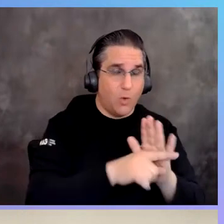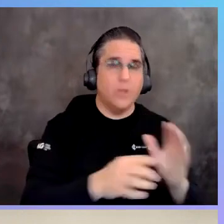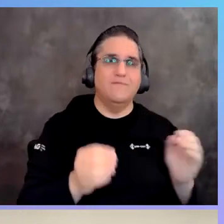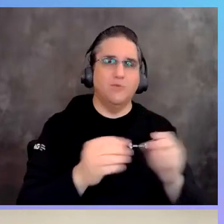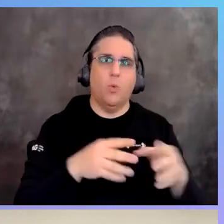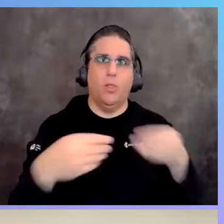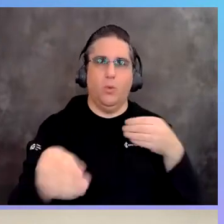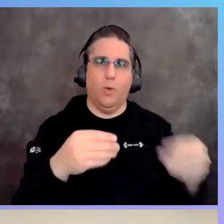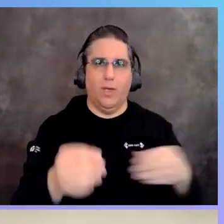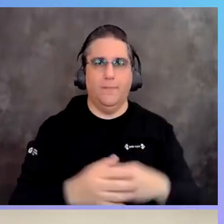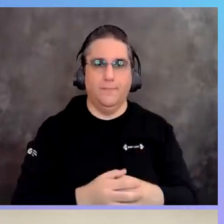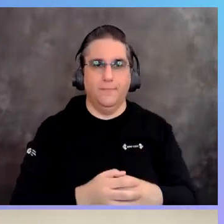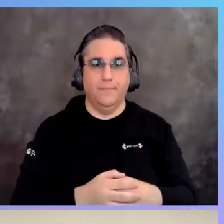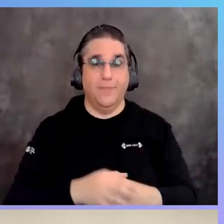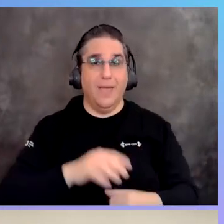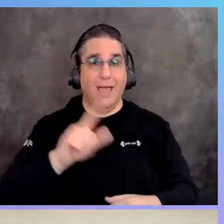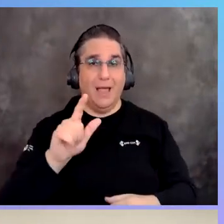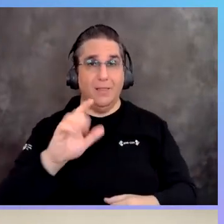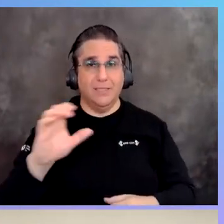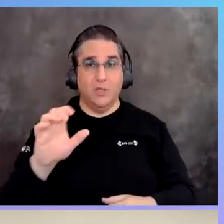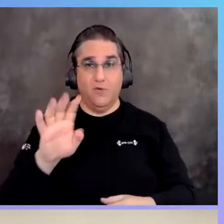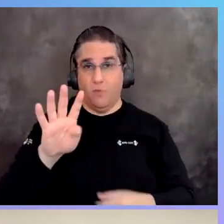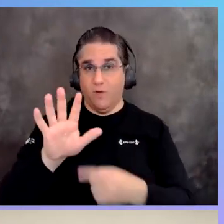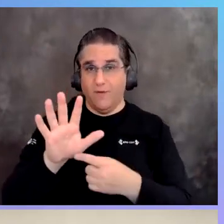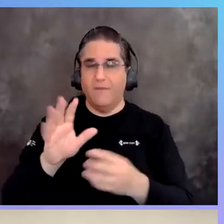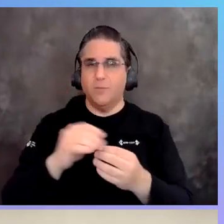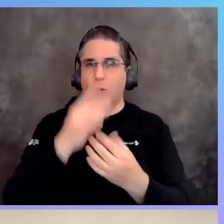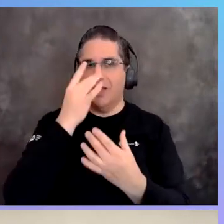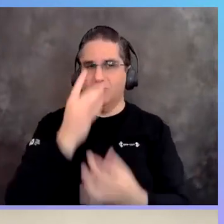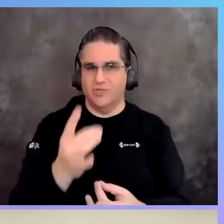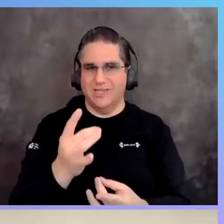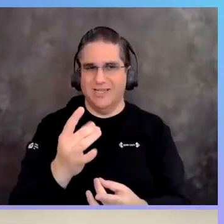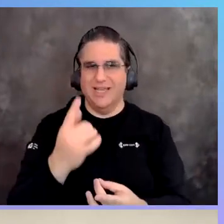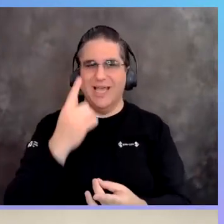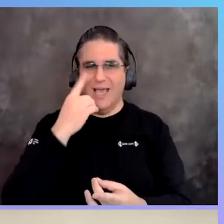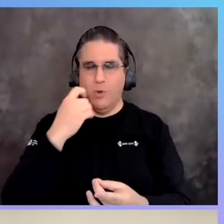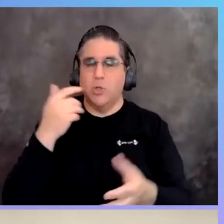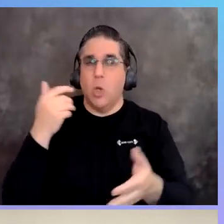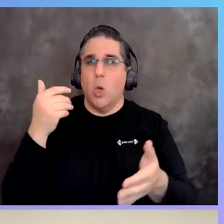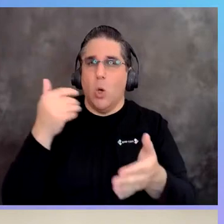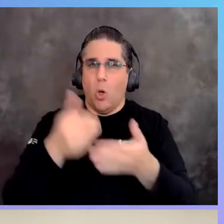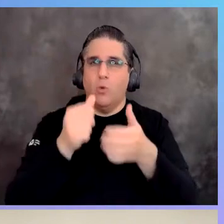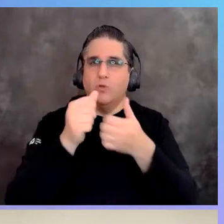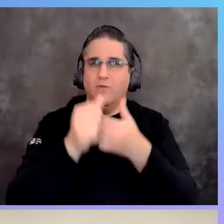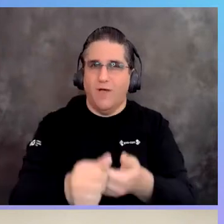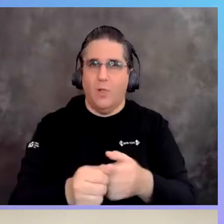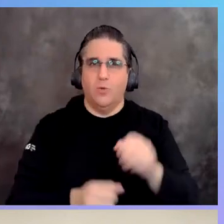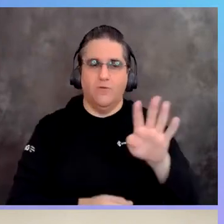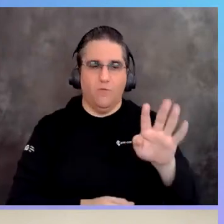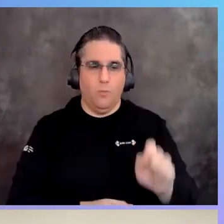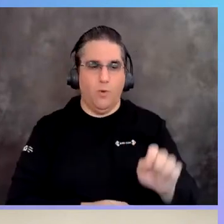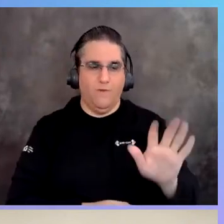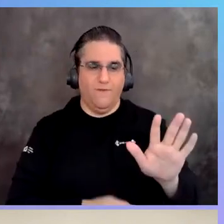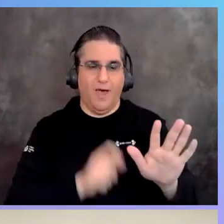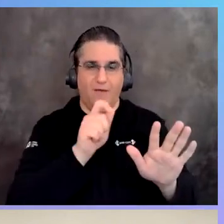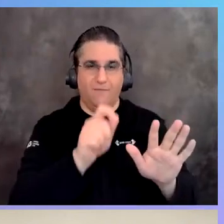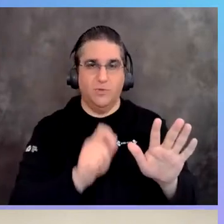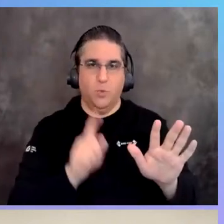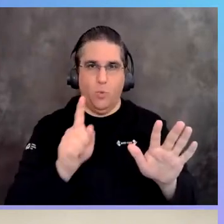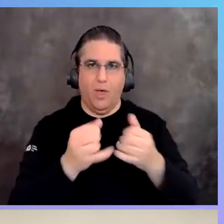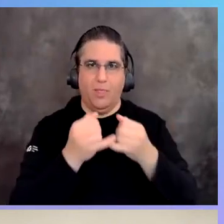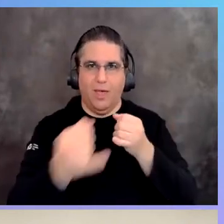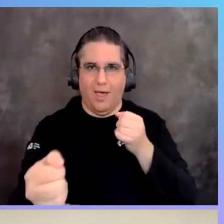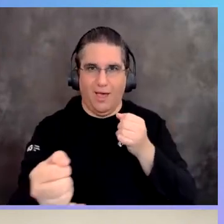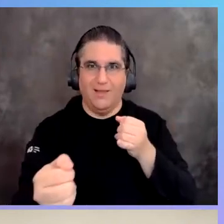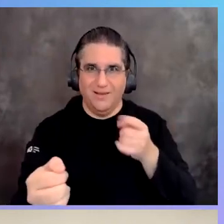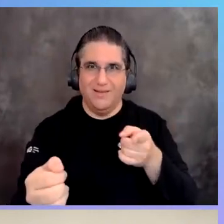LC45 is probably going to be one of the more interesting ones because it teeters on the line of 4.5 to 1. That's definitely going to help out when it